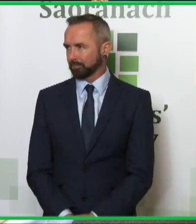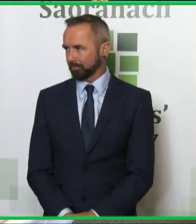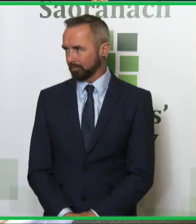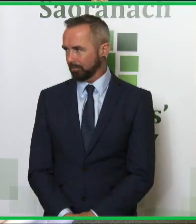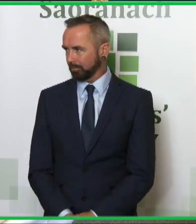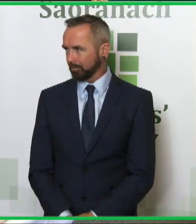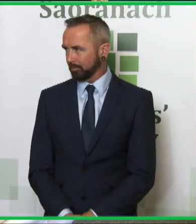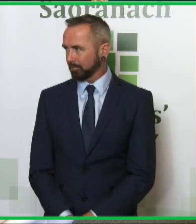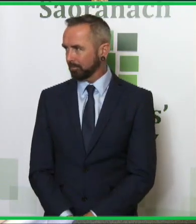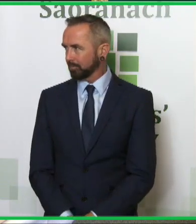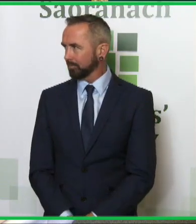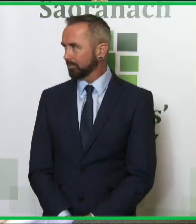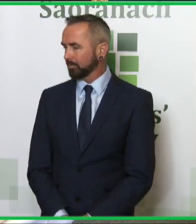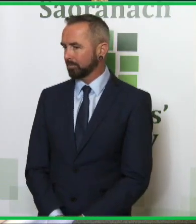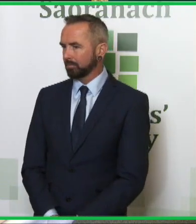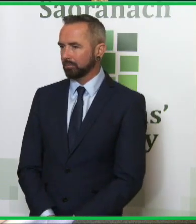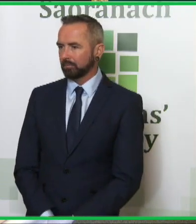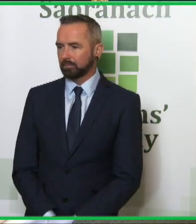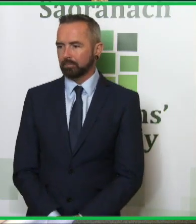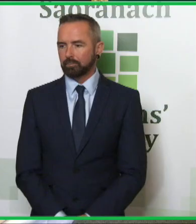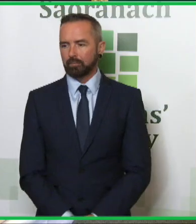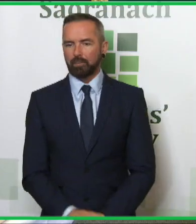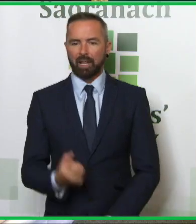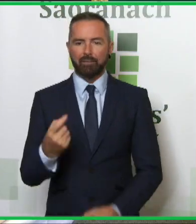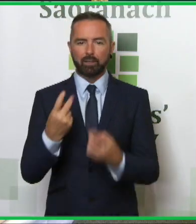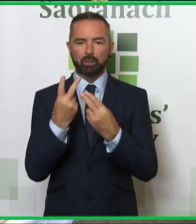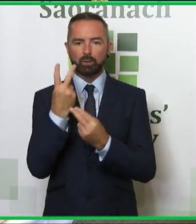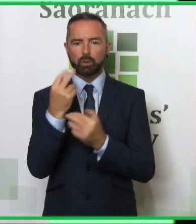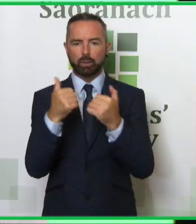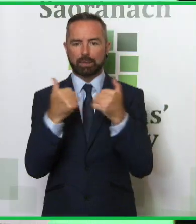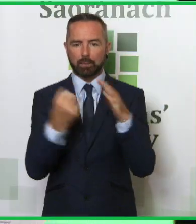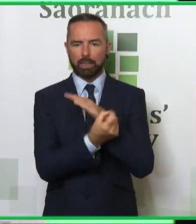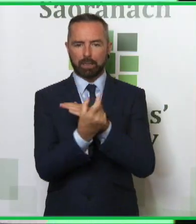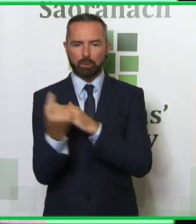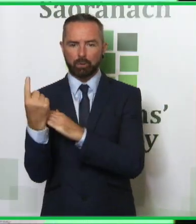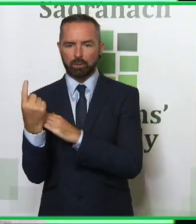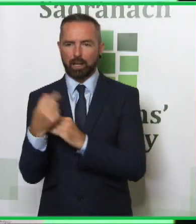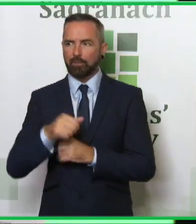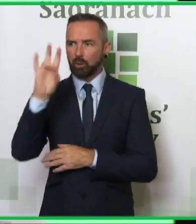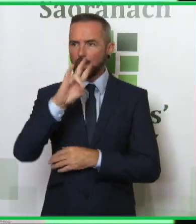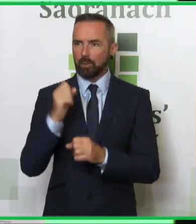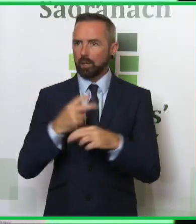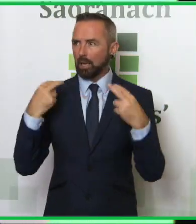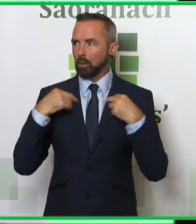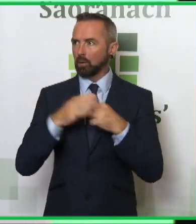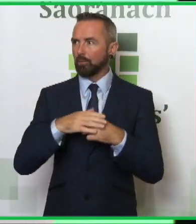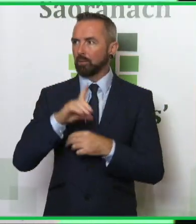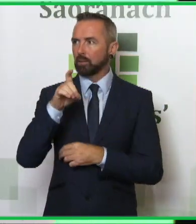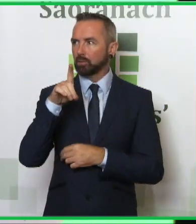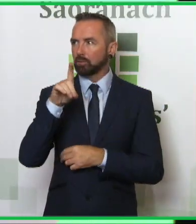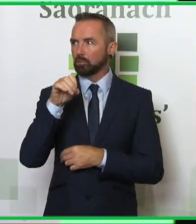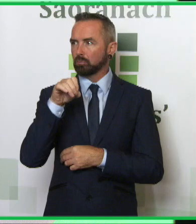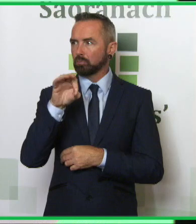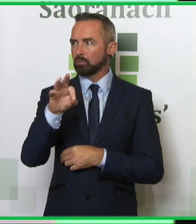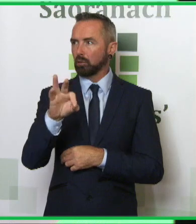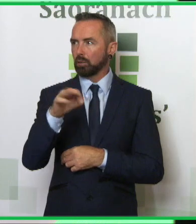being amalgamated. I think we addressed that they are two separate, distinct issues. There was a question around the language of drug addiction. And I think Cathal did